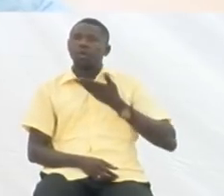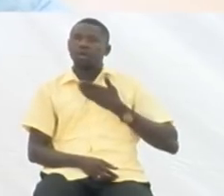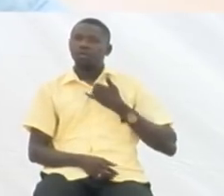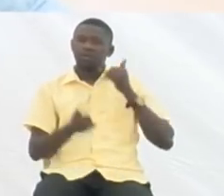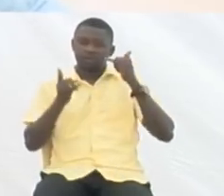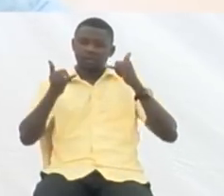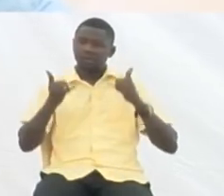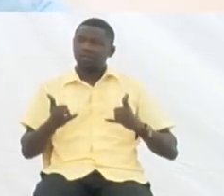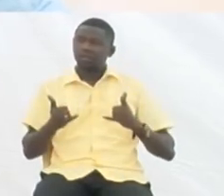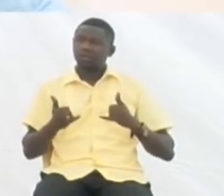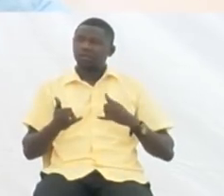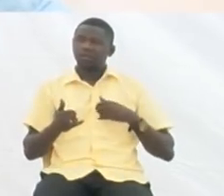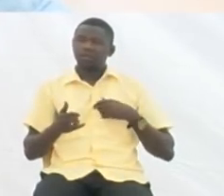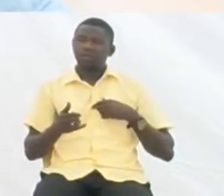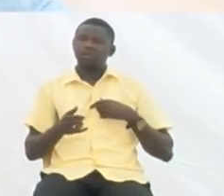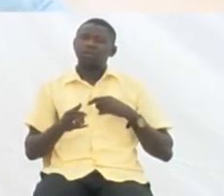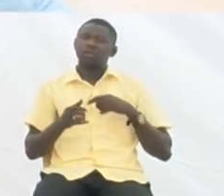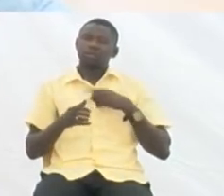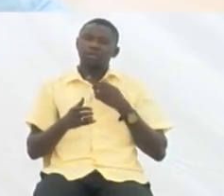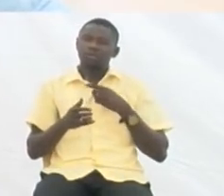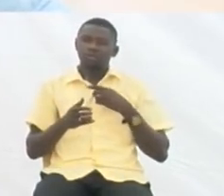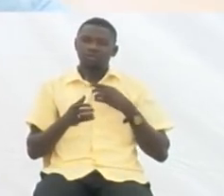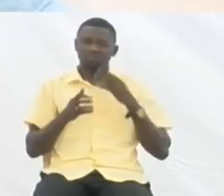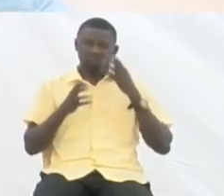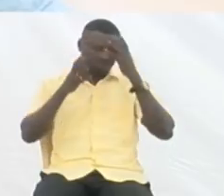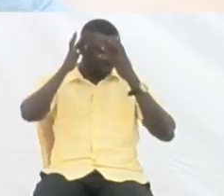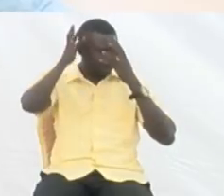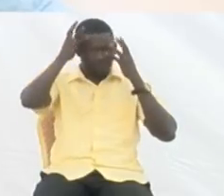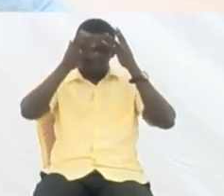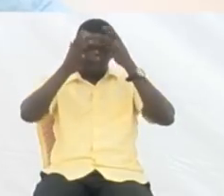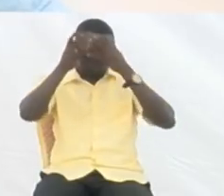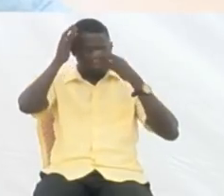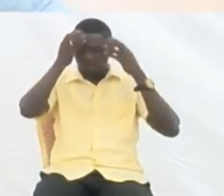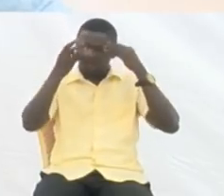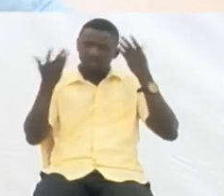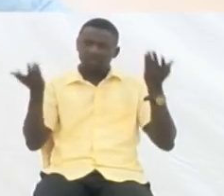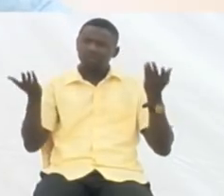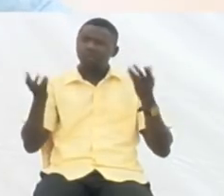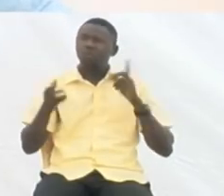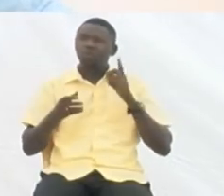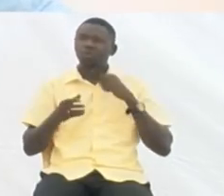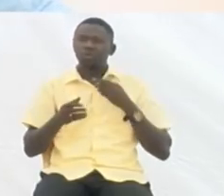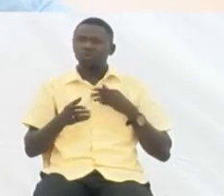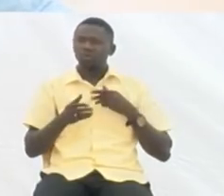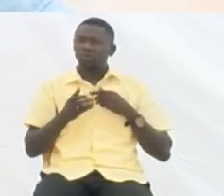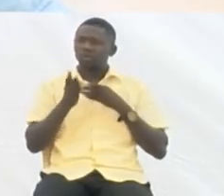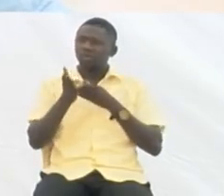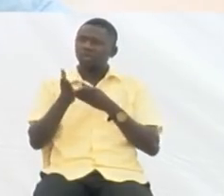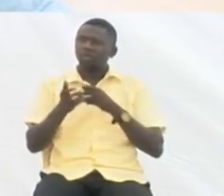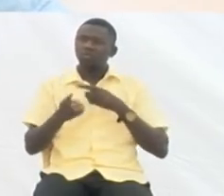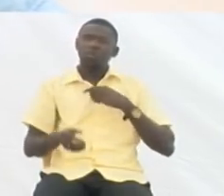is unconscious. So what I want to drive at is whether some people